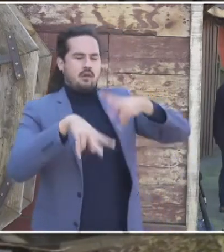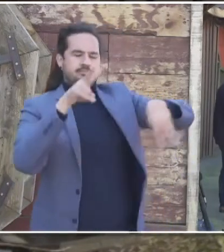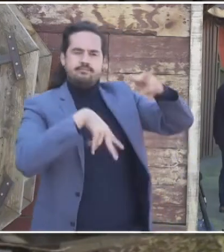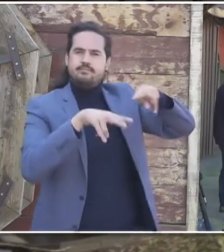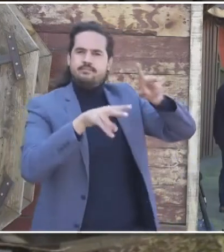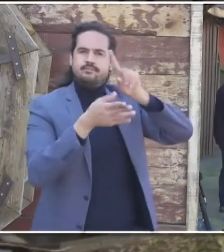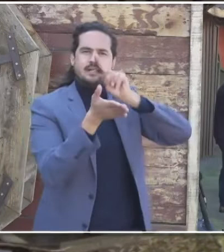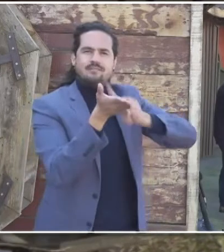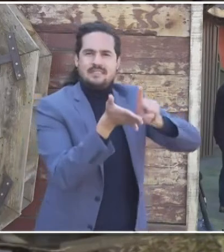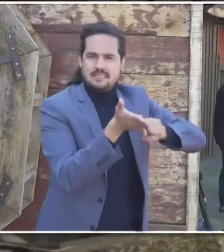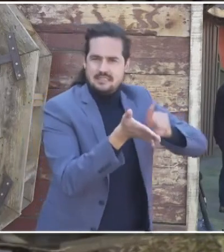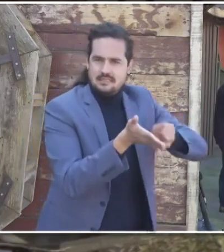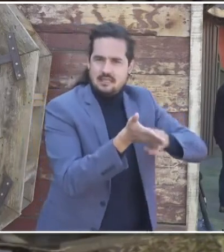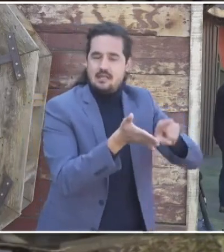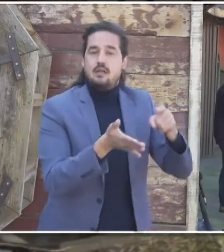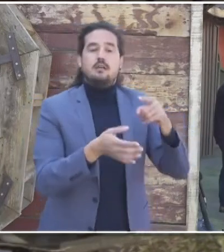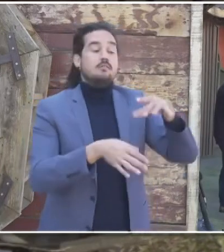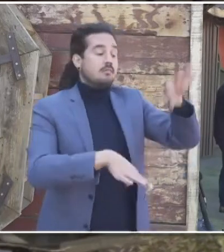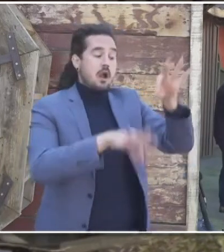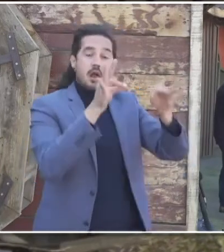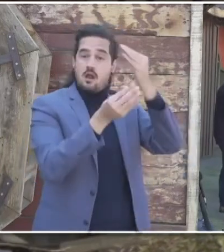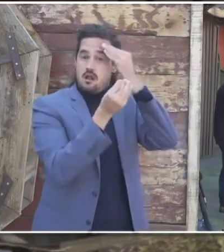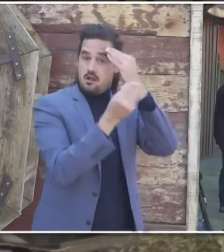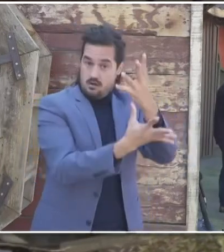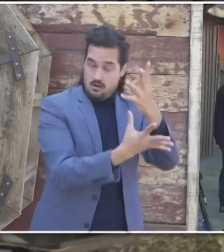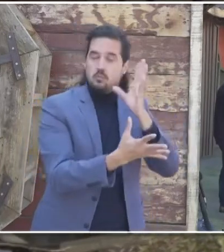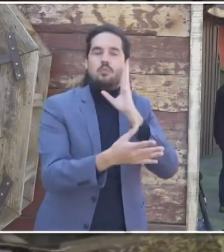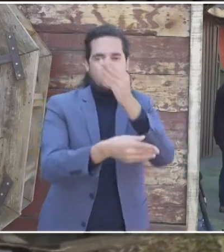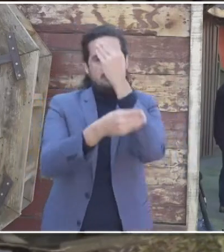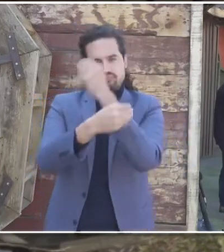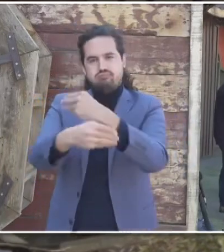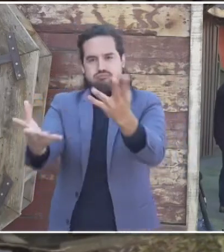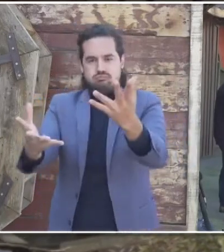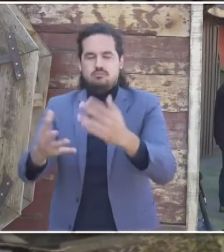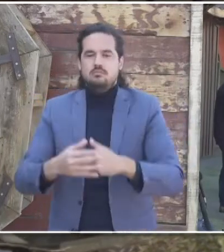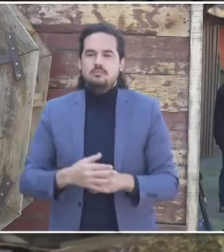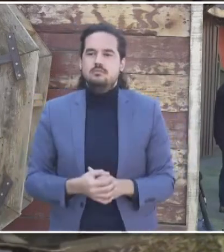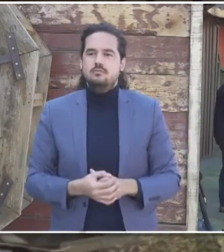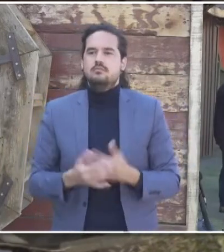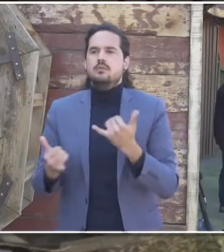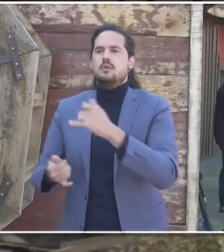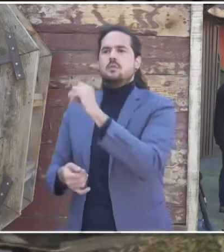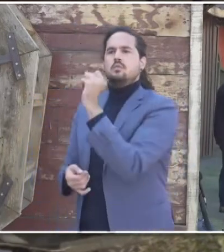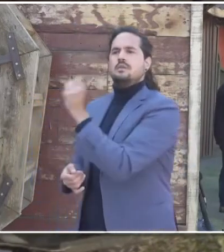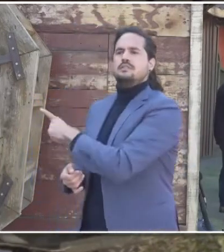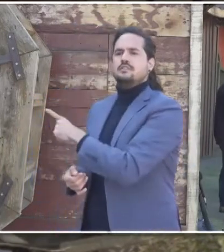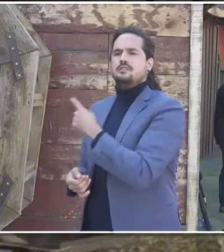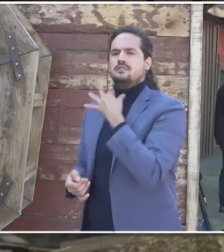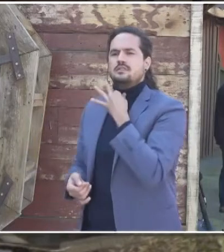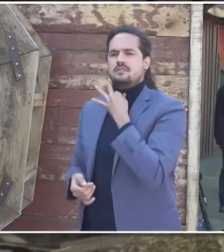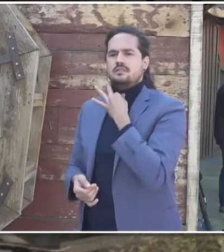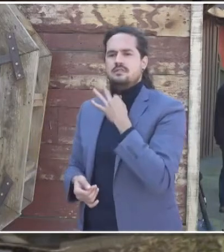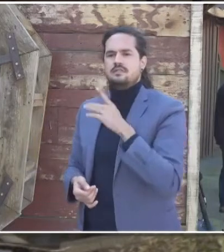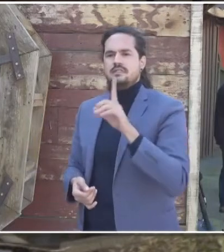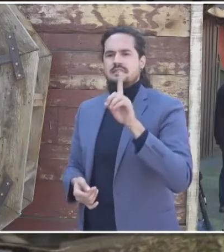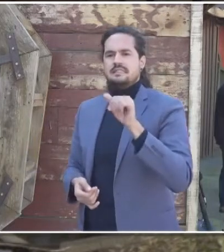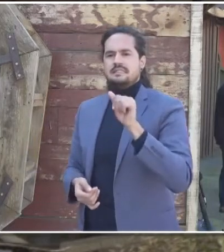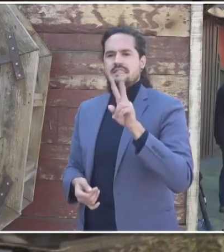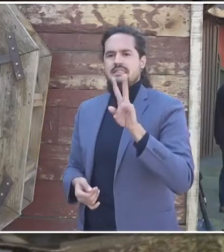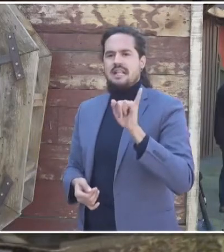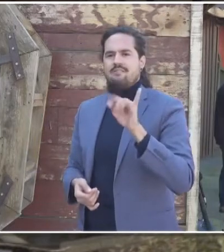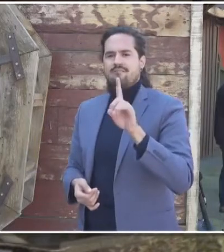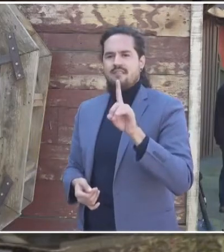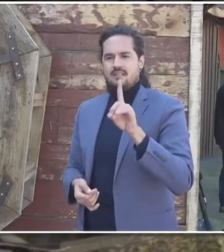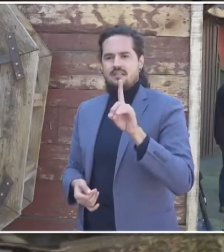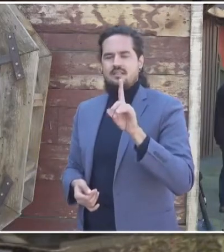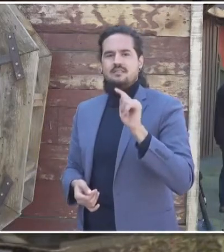clarity. Governor, thank you so much for taking our questions. David Taub with GV Wire. When I talked to my barber, Mr. Garcia, this